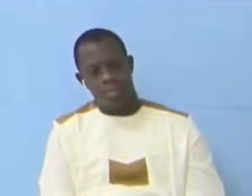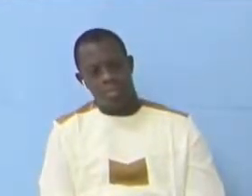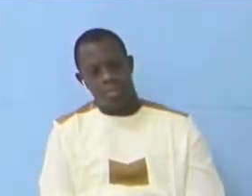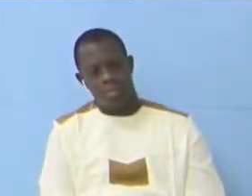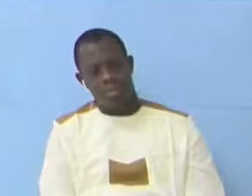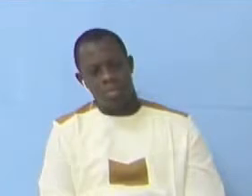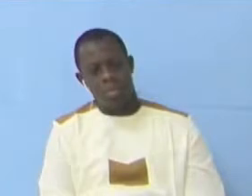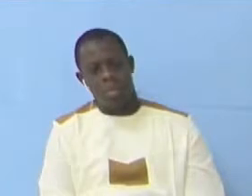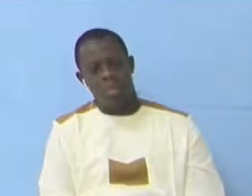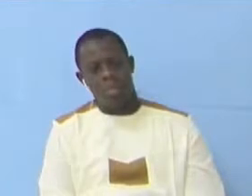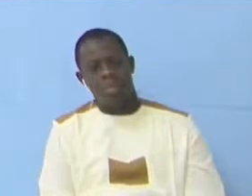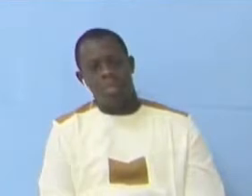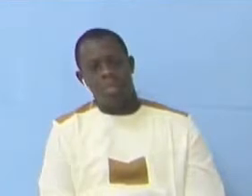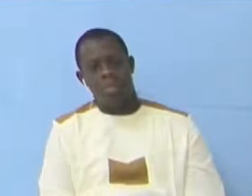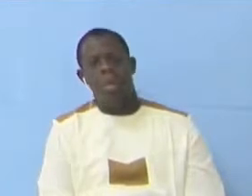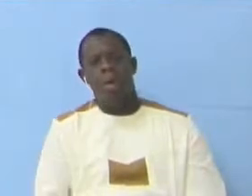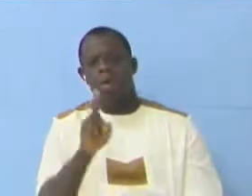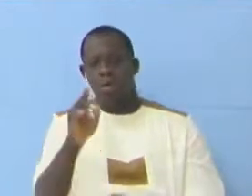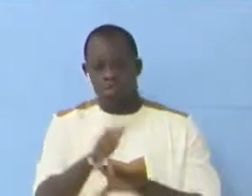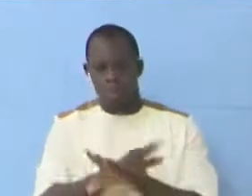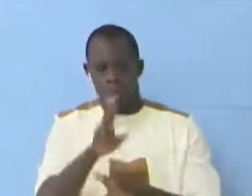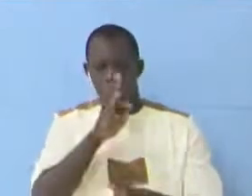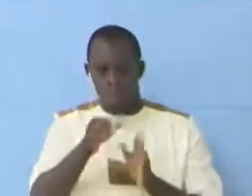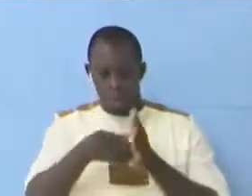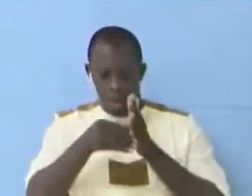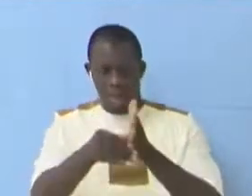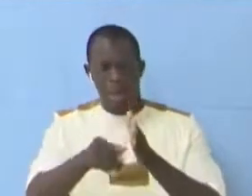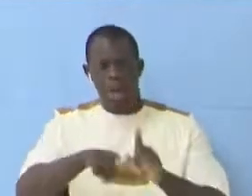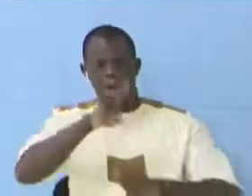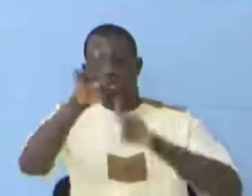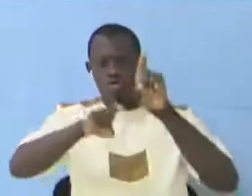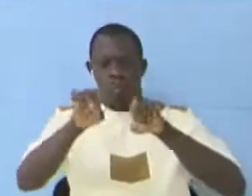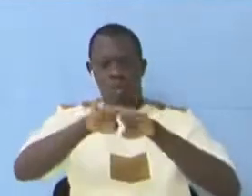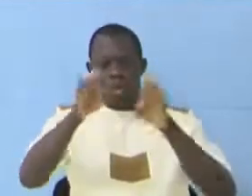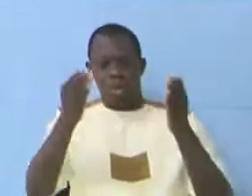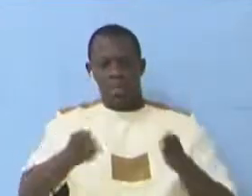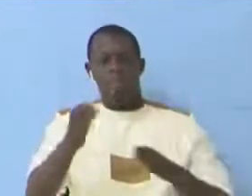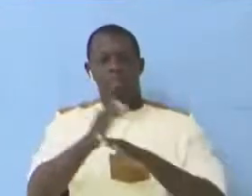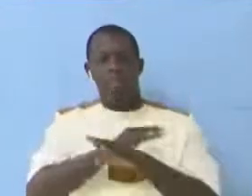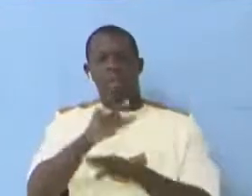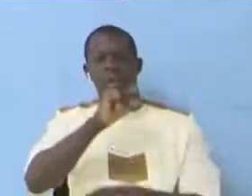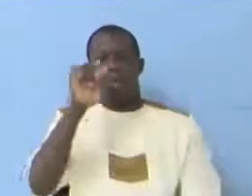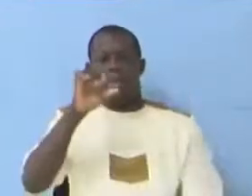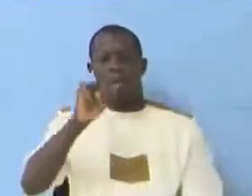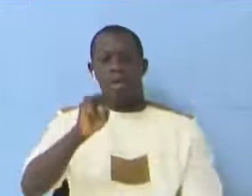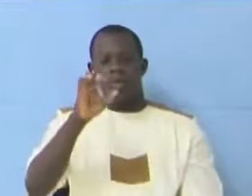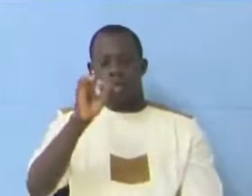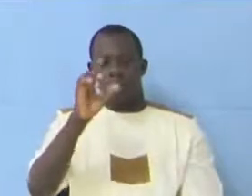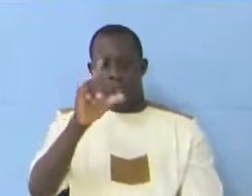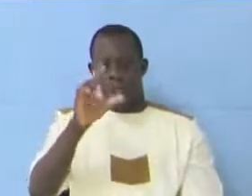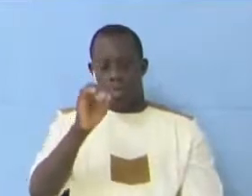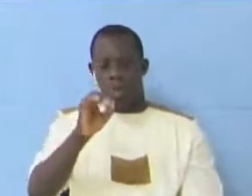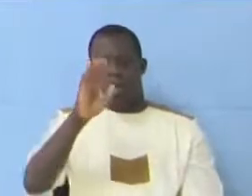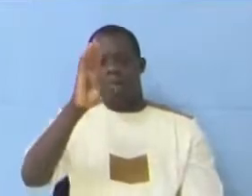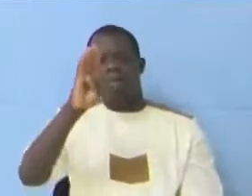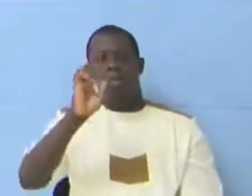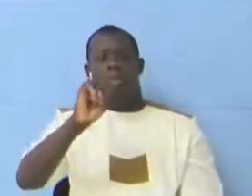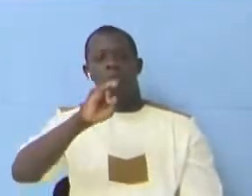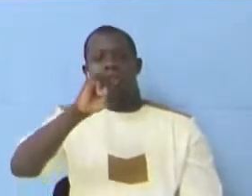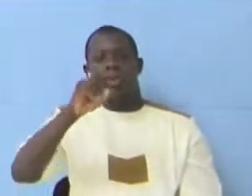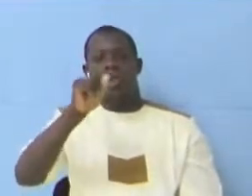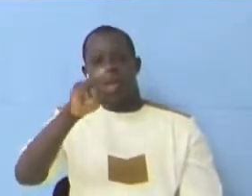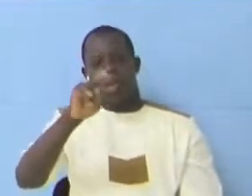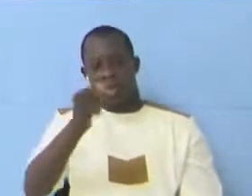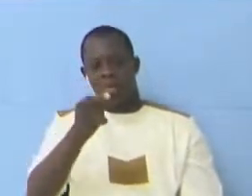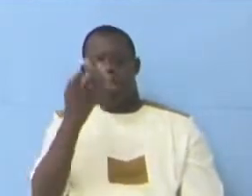But the head of the panel of investigation at the time, I think, was Solo Boyd. I think that was when I know his name. ki nga xam ne moo jiite